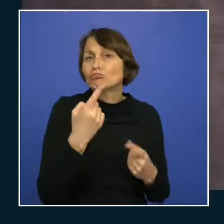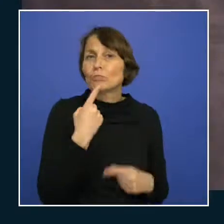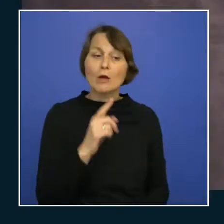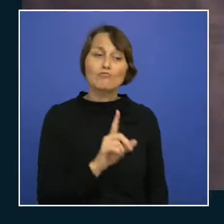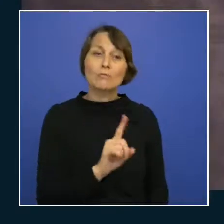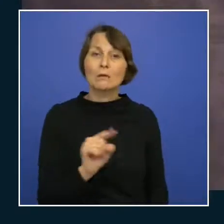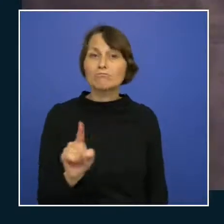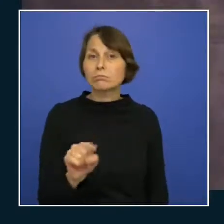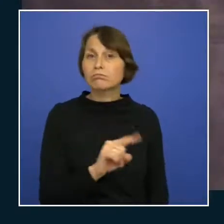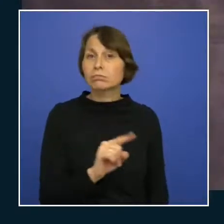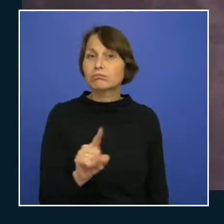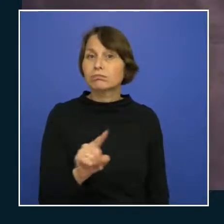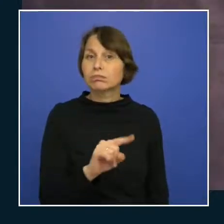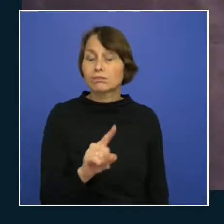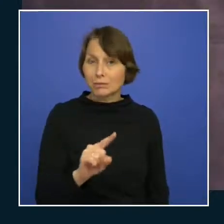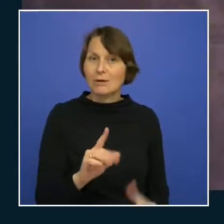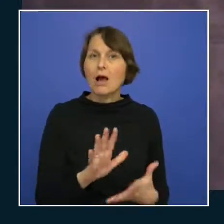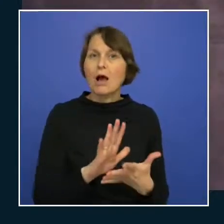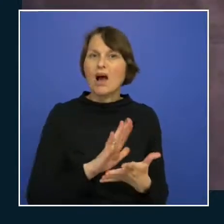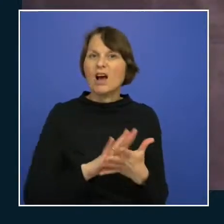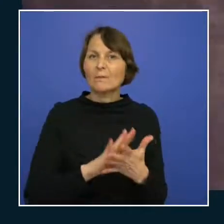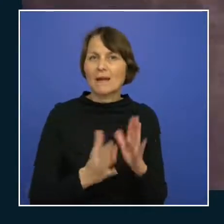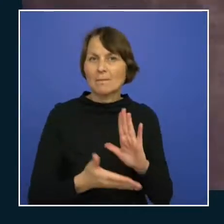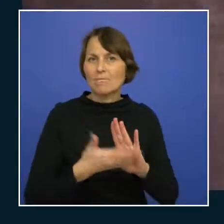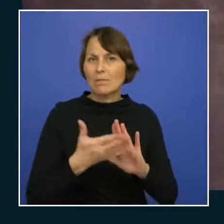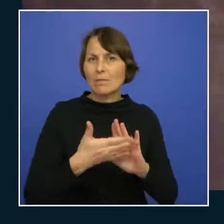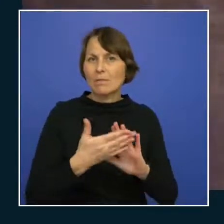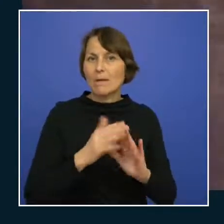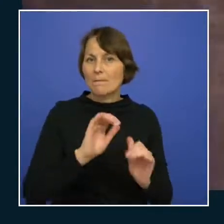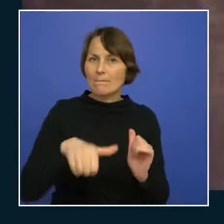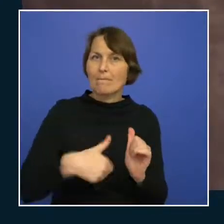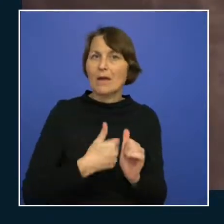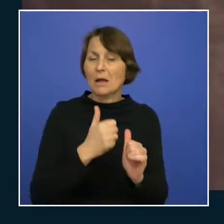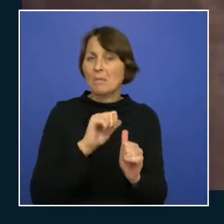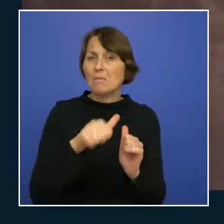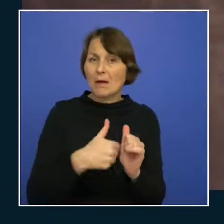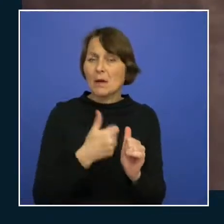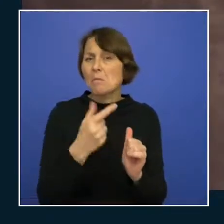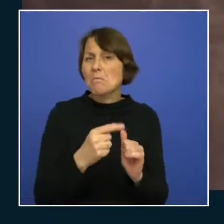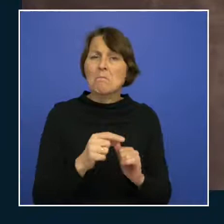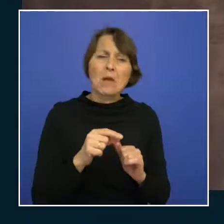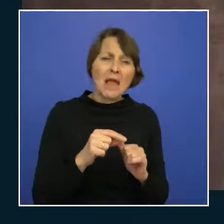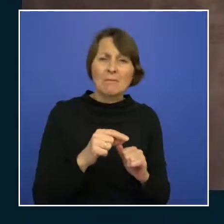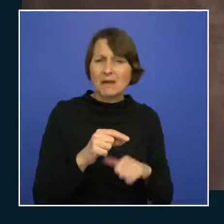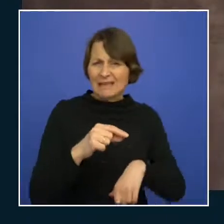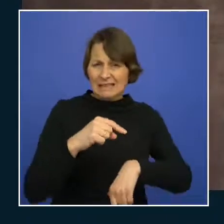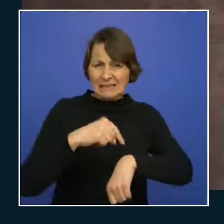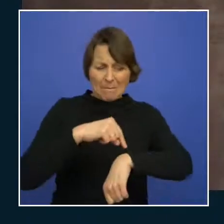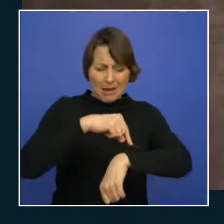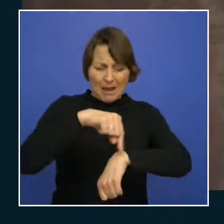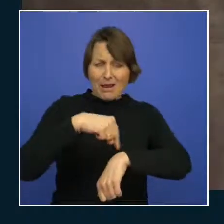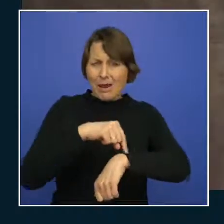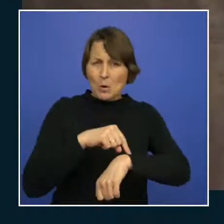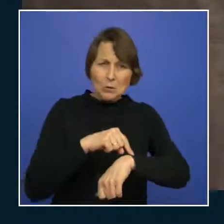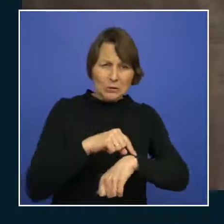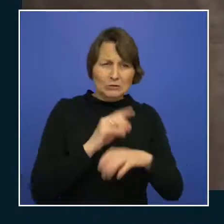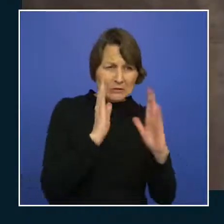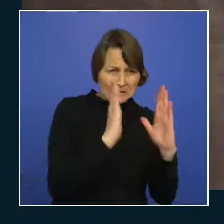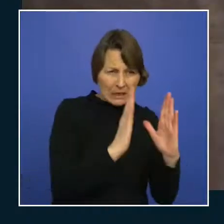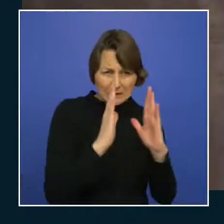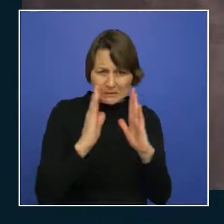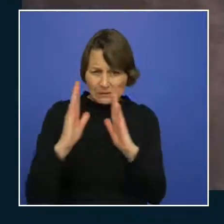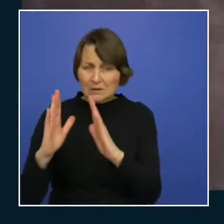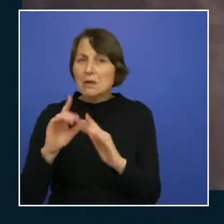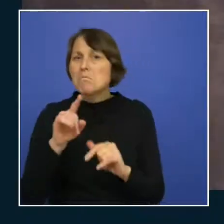your automatic backups already set up to 6 hours, 12 hours, 24 hours, 7 days, depending on the needs of your